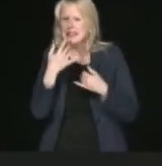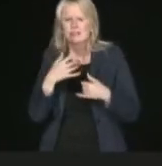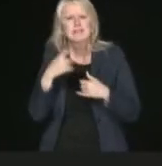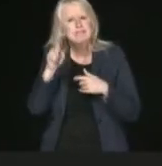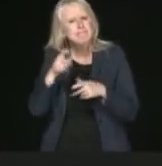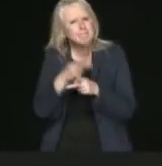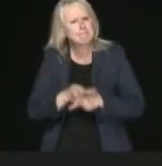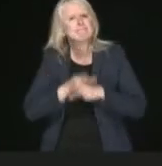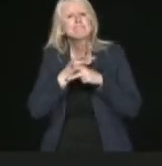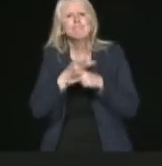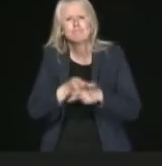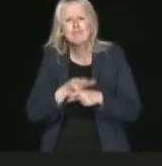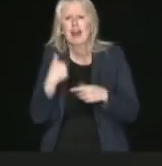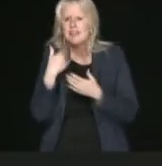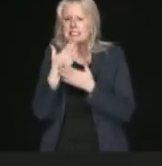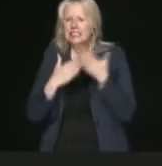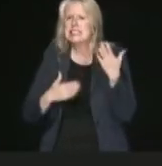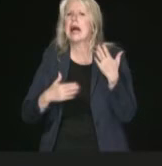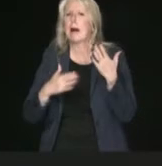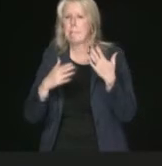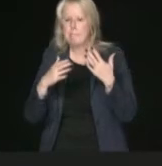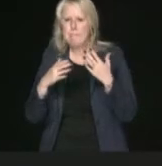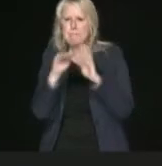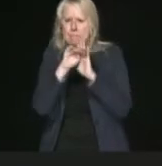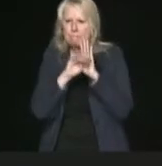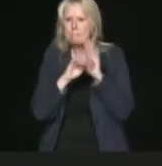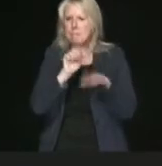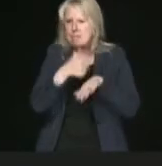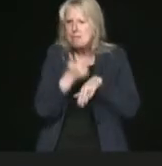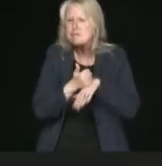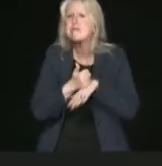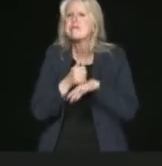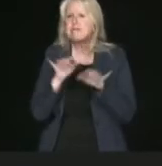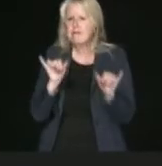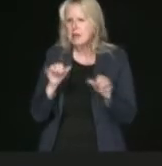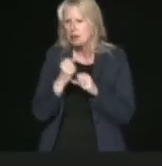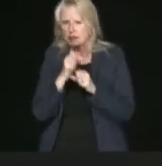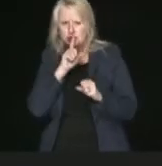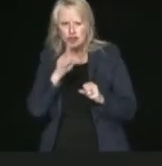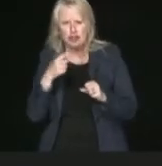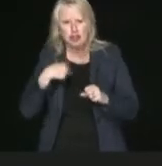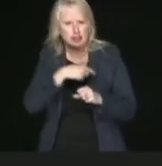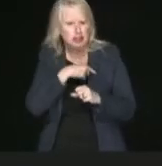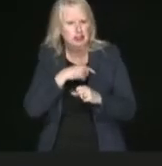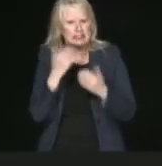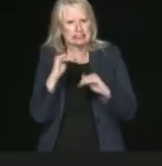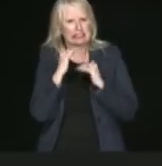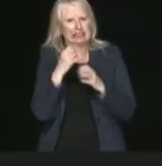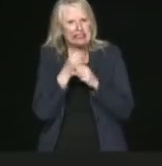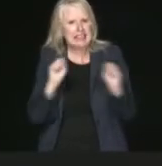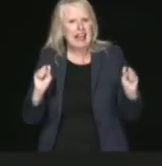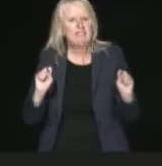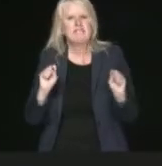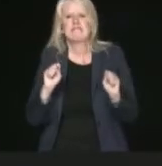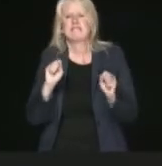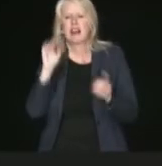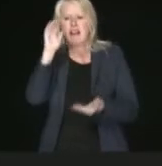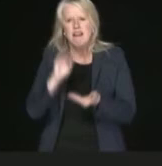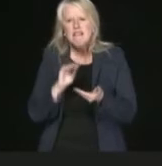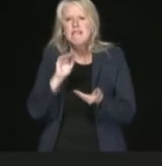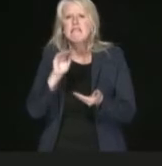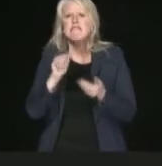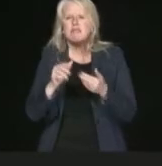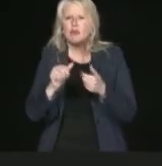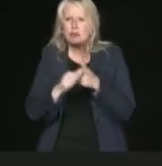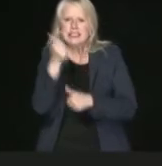to live with certain measures or restrictions to keep us safe and minimize the risk of